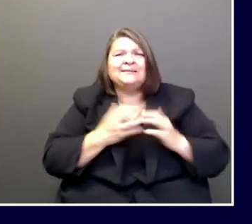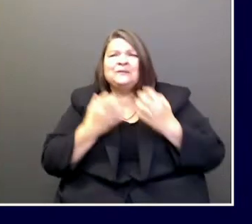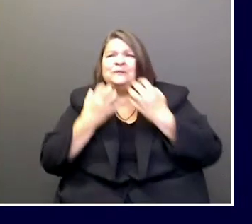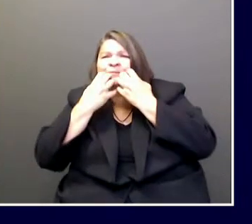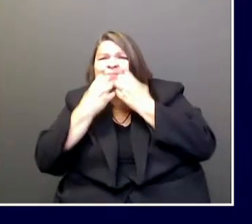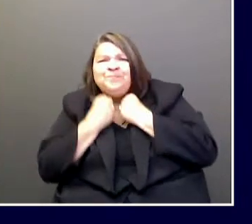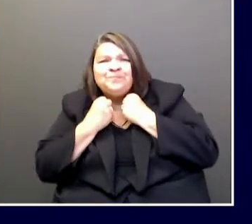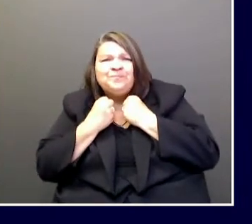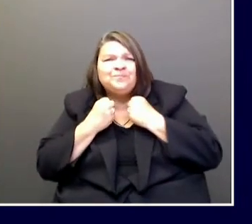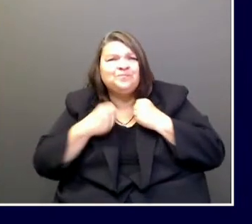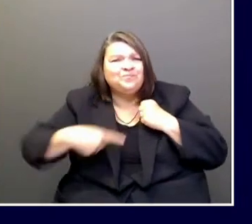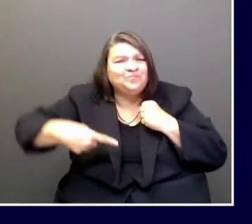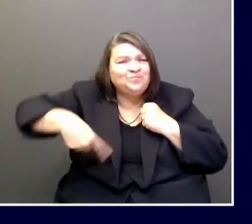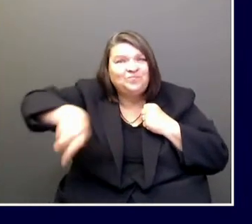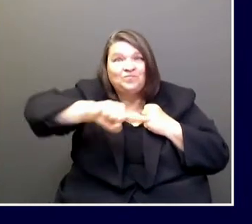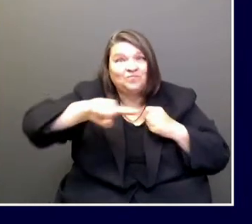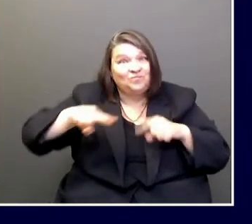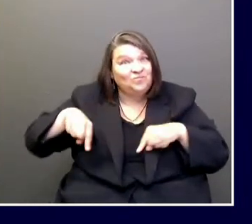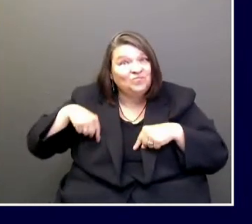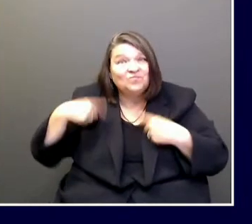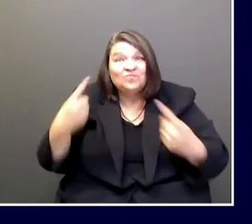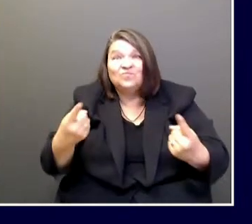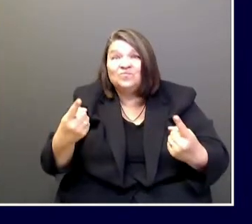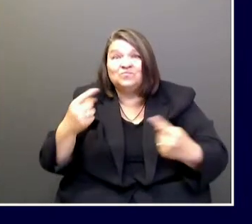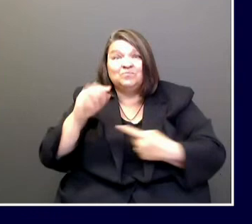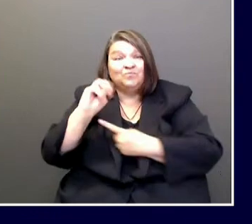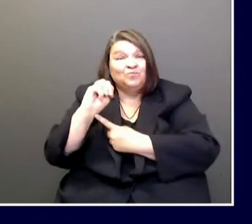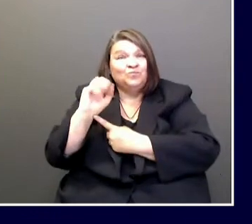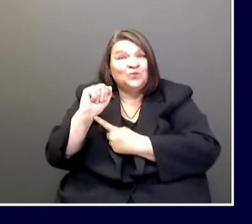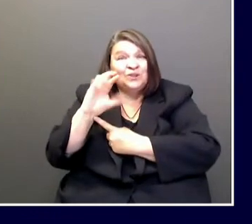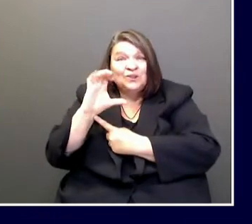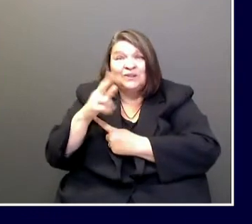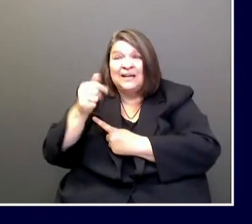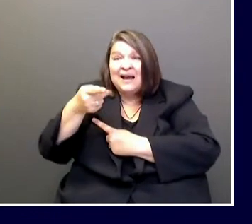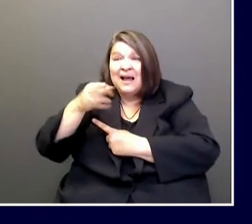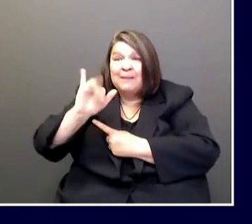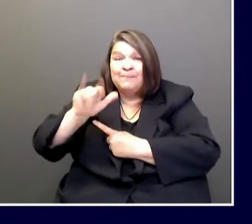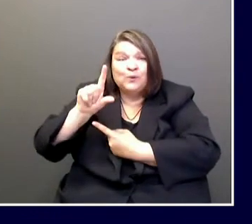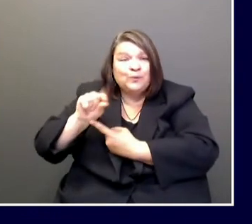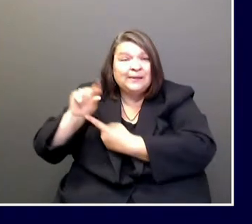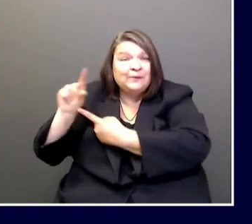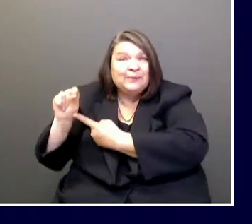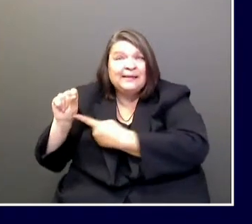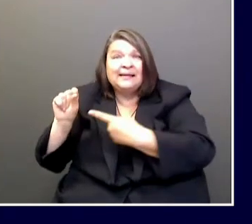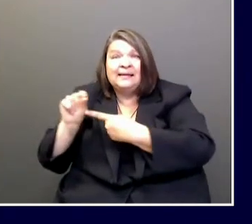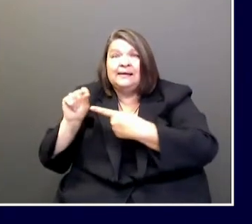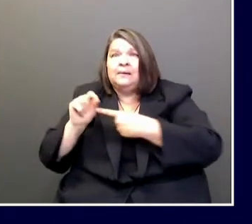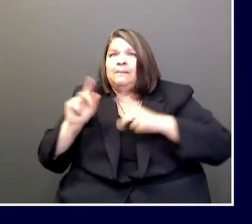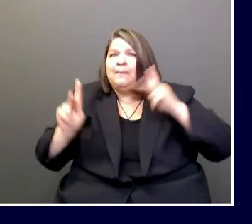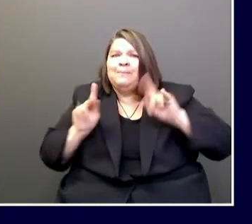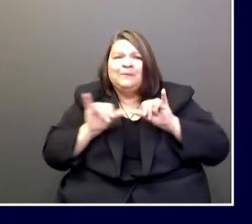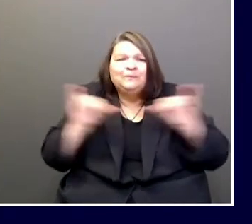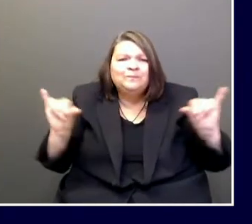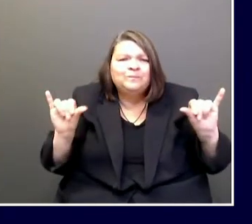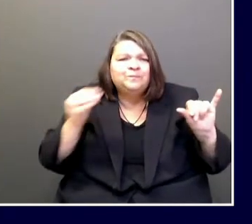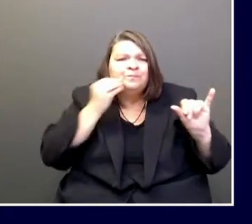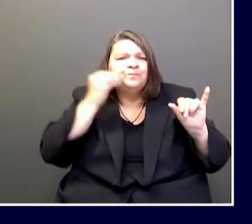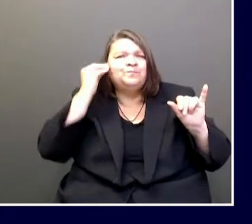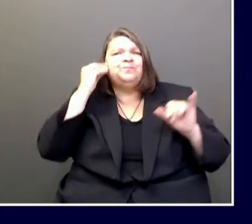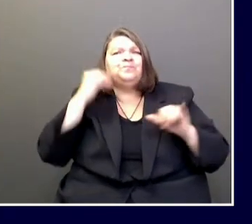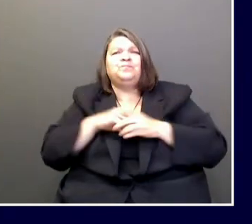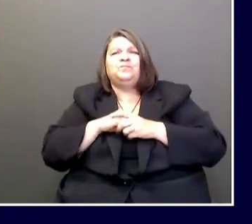days around staying indoors, physical distancing, I think this is another example where we expect that there will be